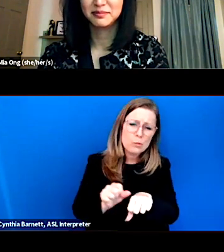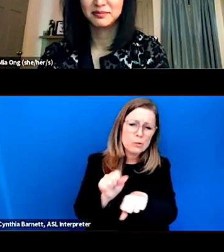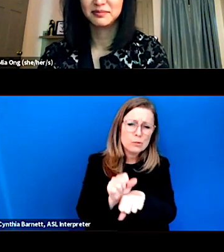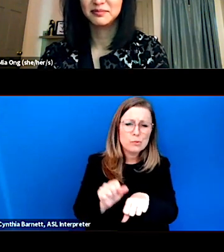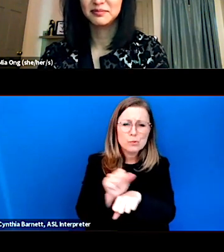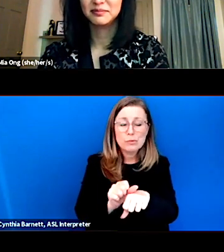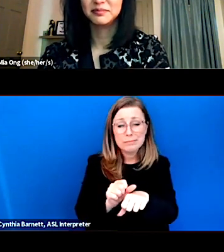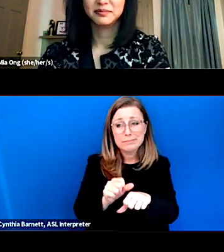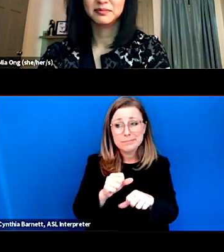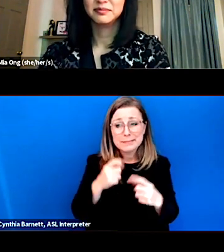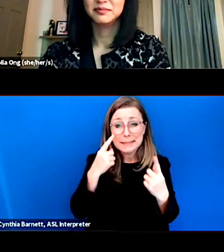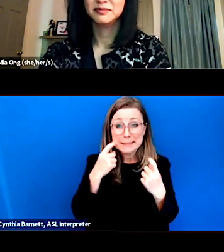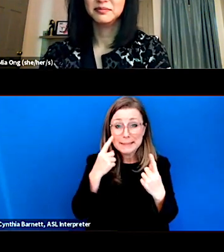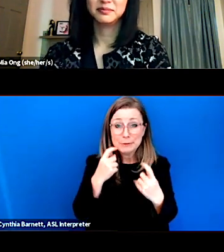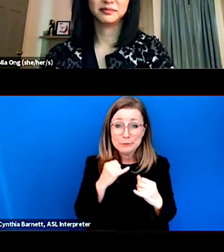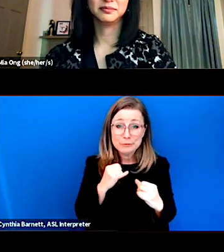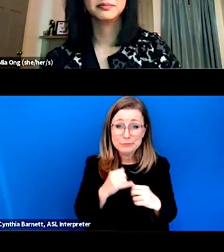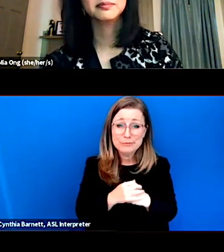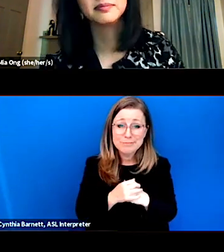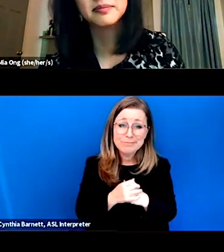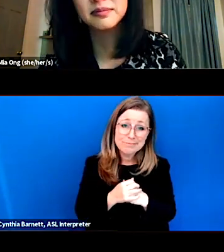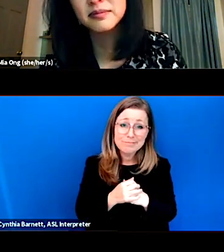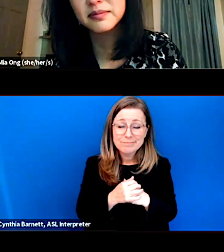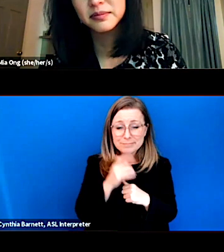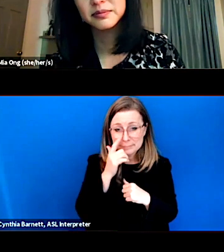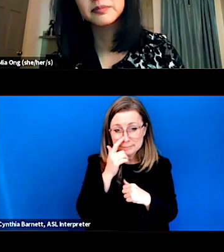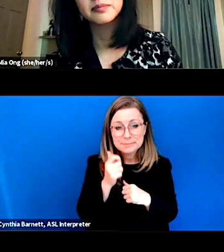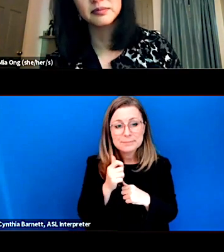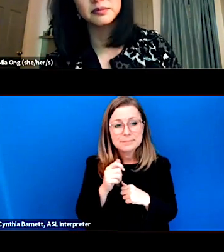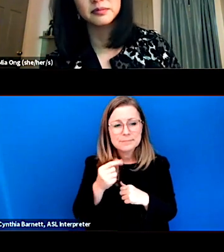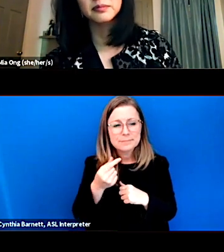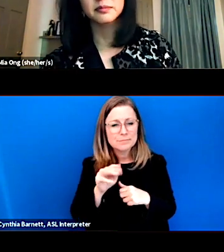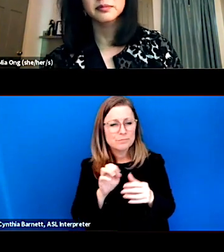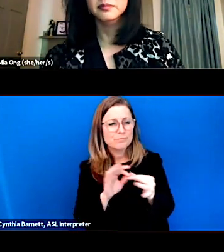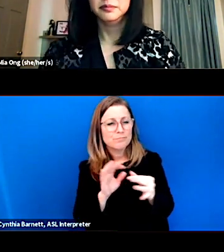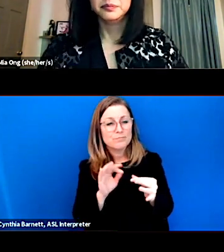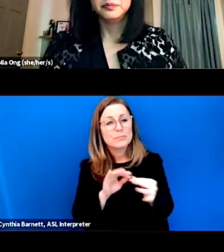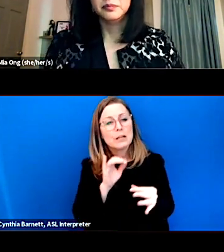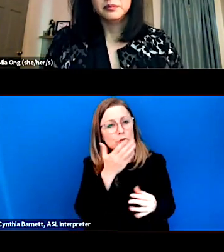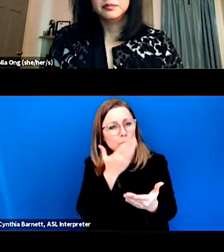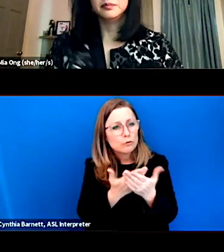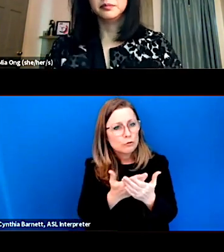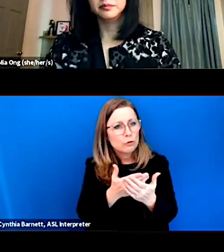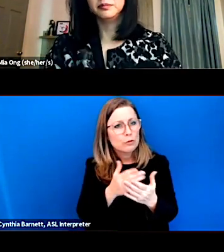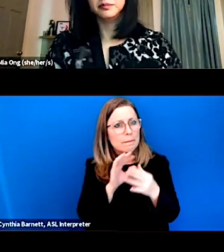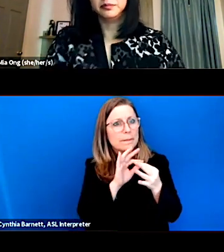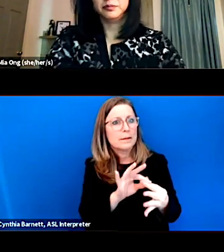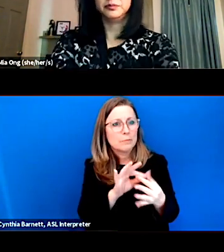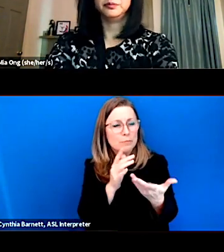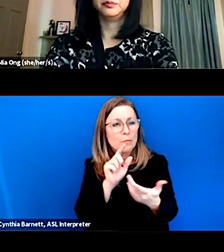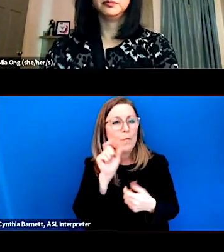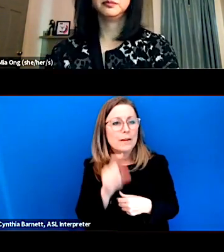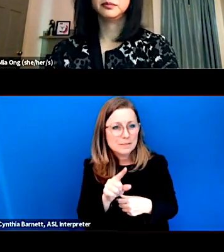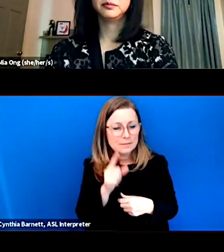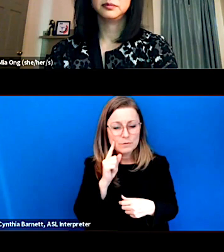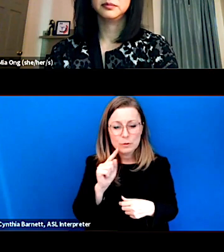So that's a good point you make too. I was asked a question too that's come up about teams. Does the metasynthesis have to be done